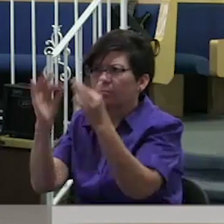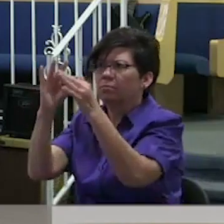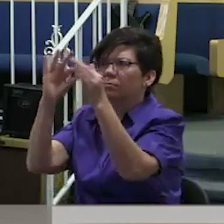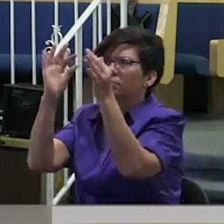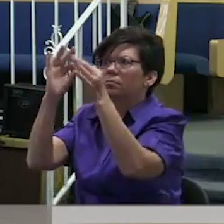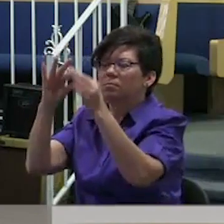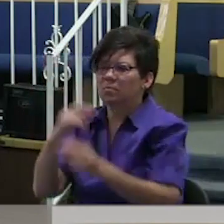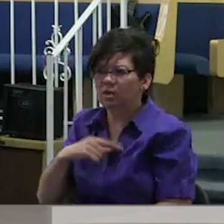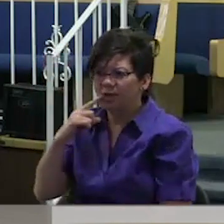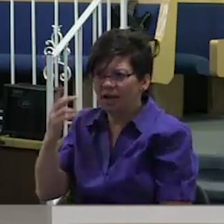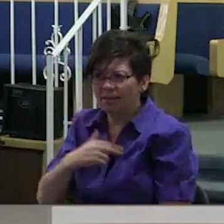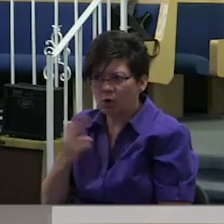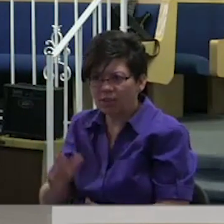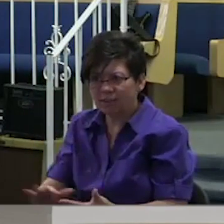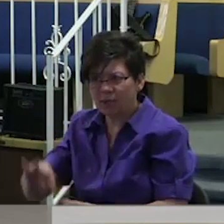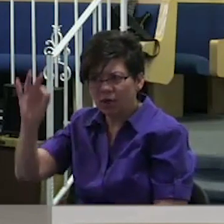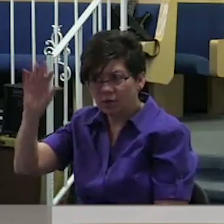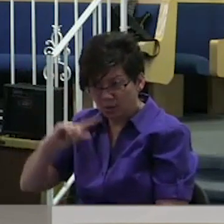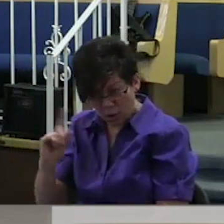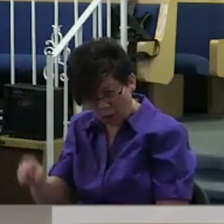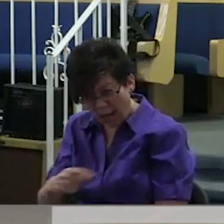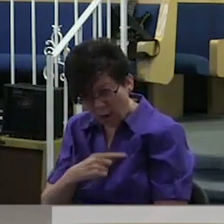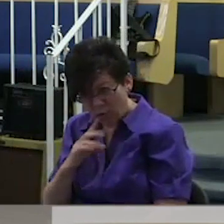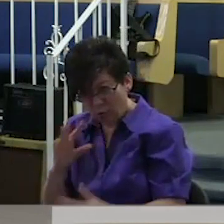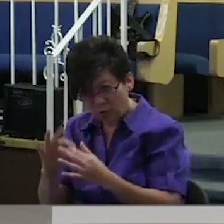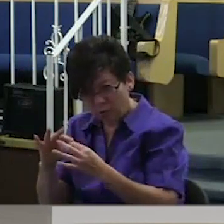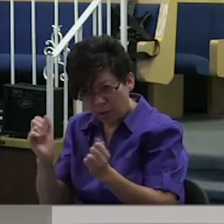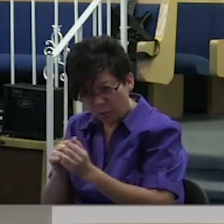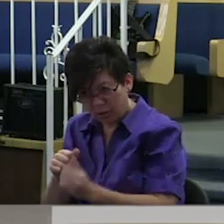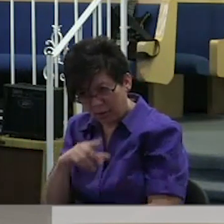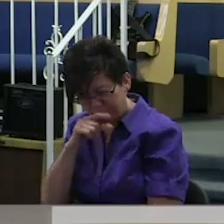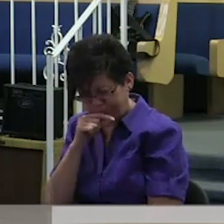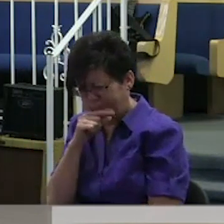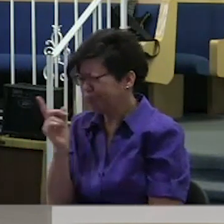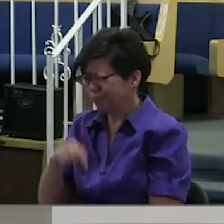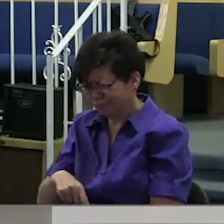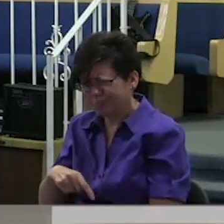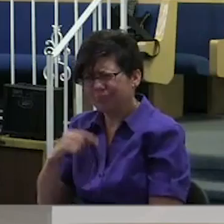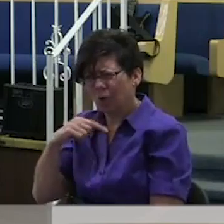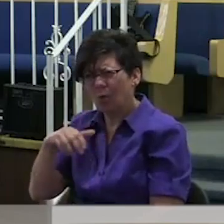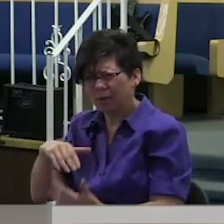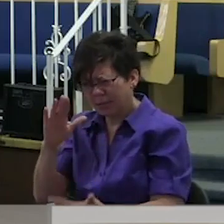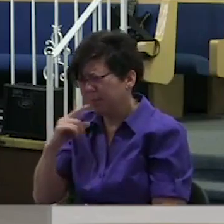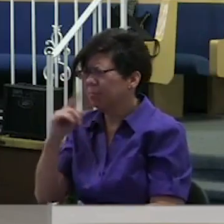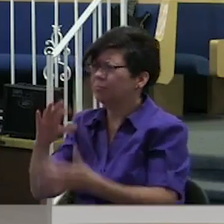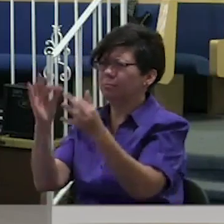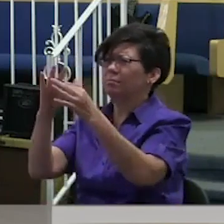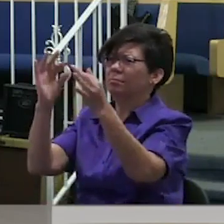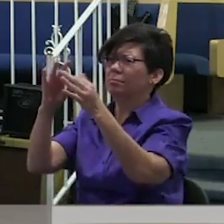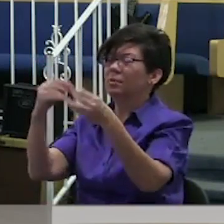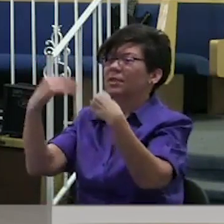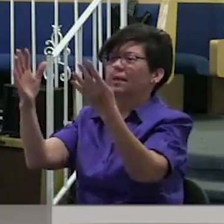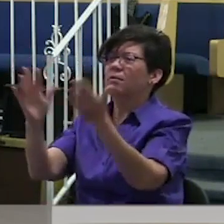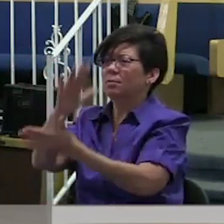speak through you with your mouth shut. You got to open up your mouth and say,